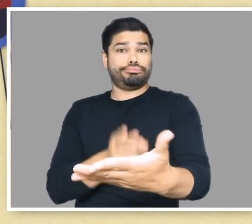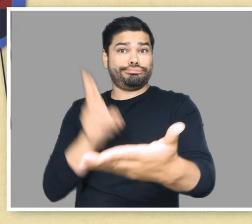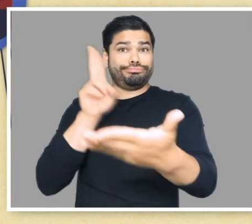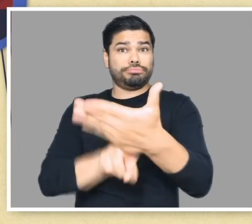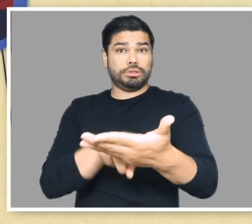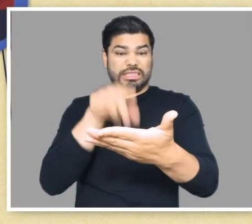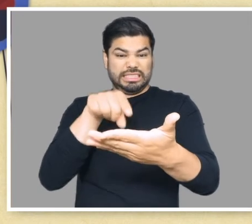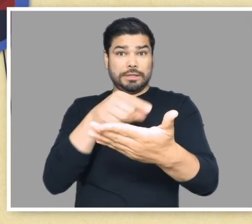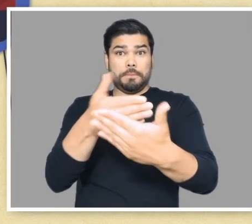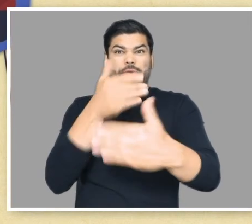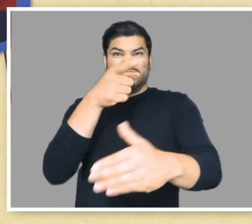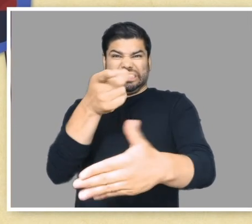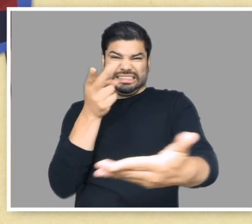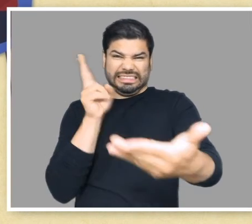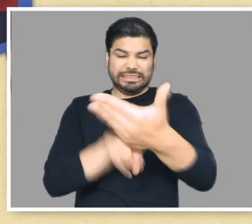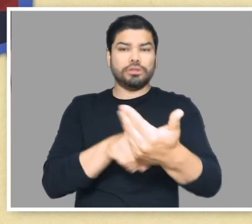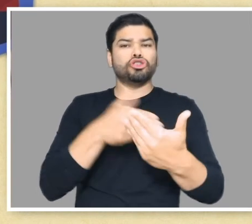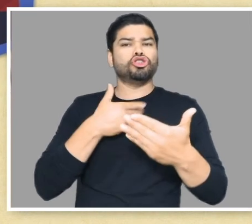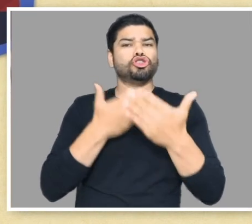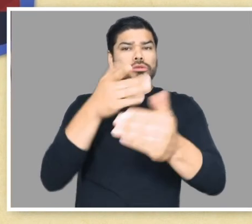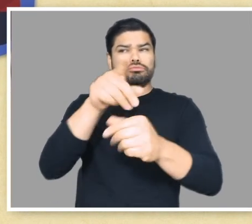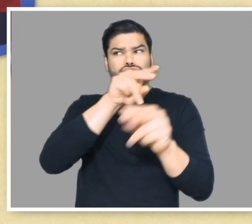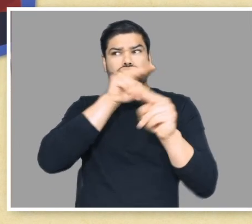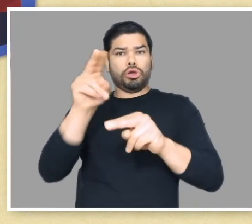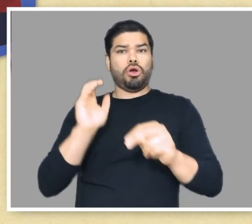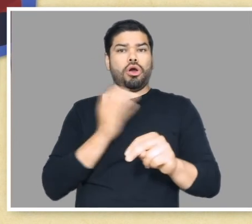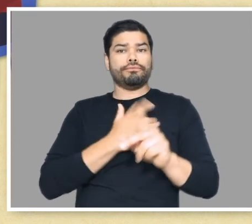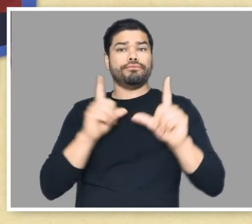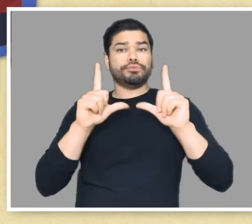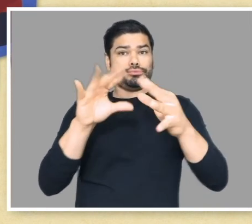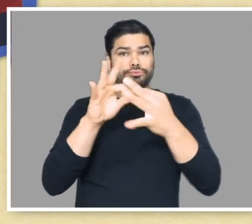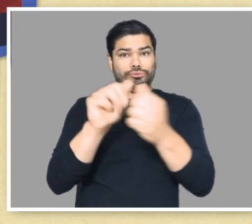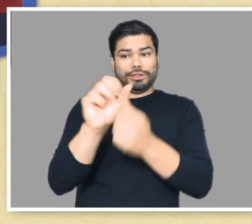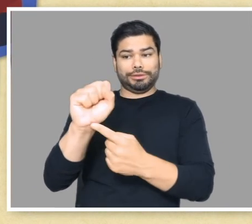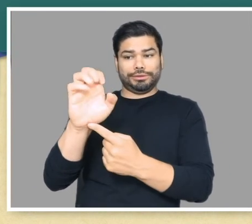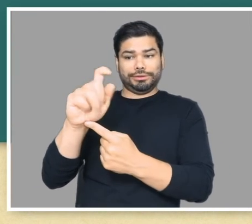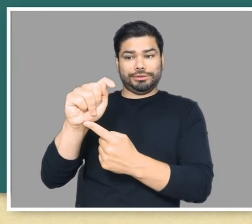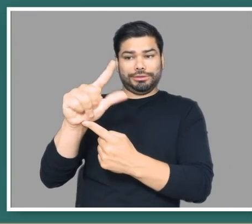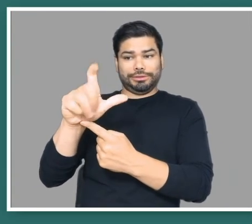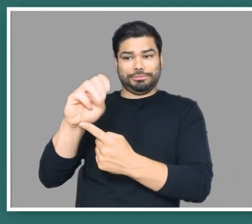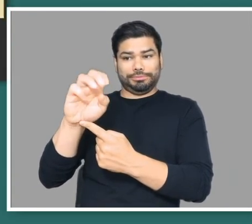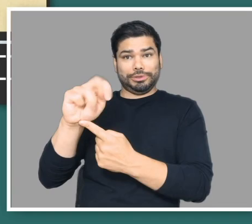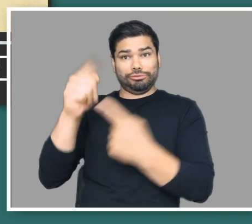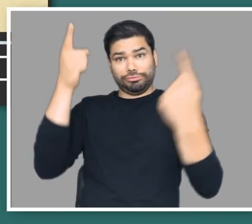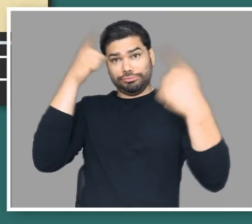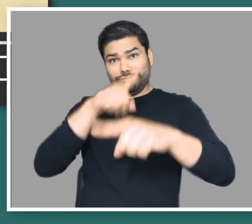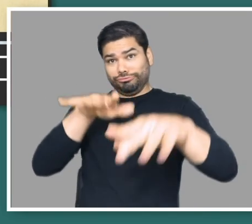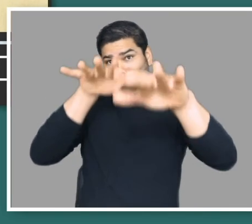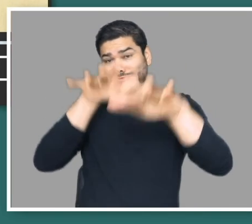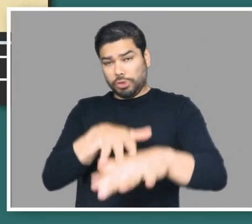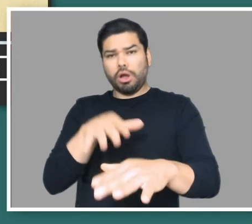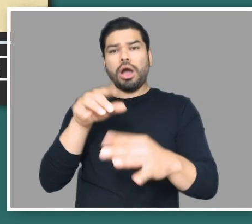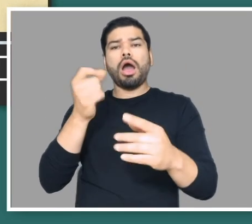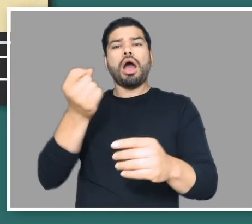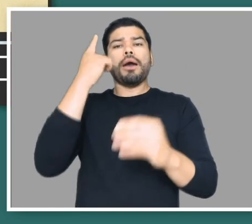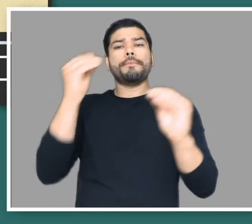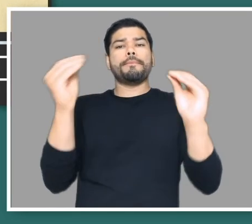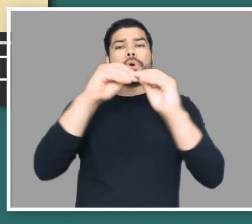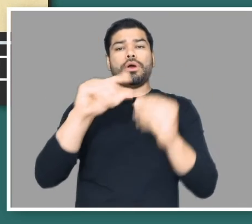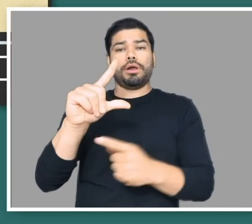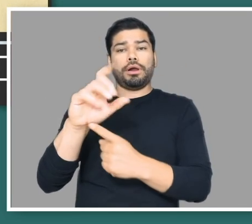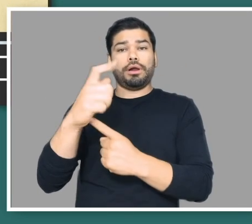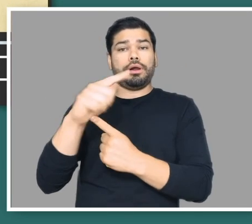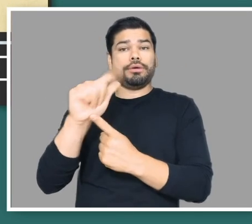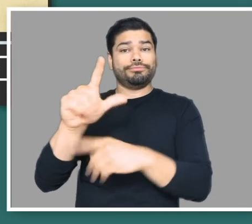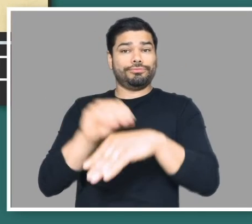your complaint without the need for a hearing. Before signing a resolution or settlement agreement, it's a good idea to review our